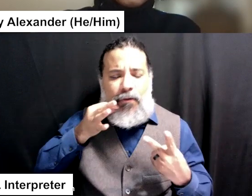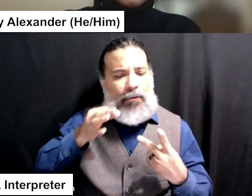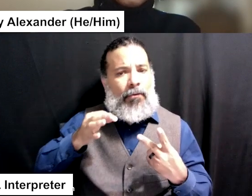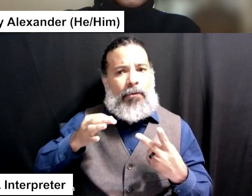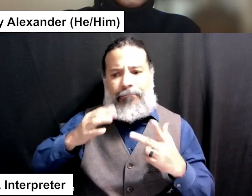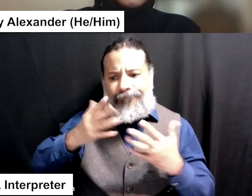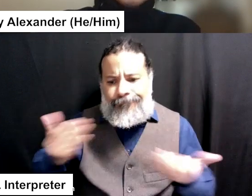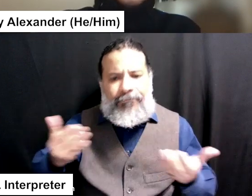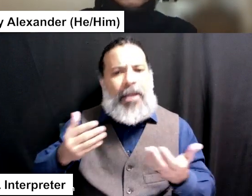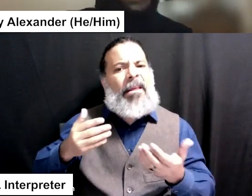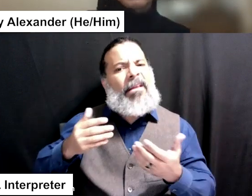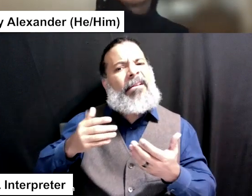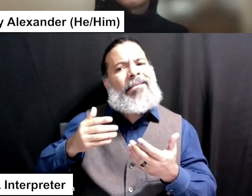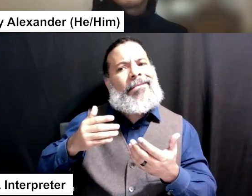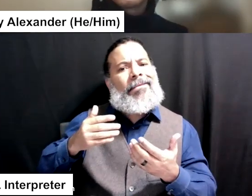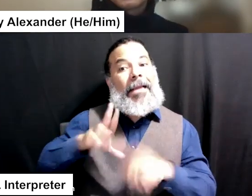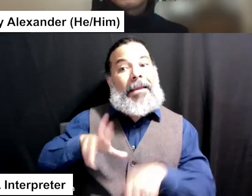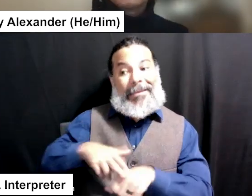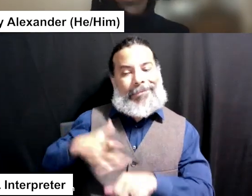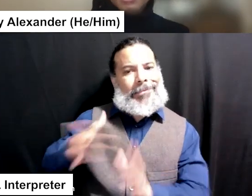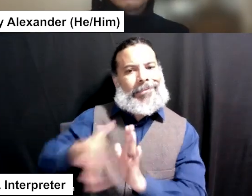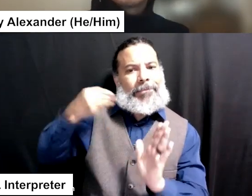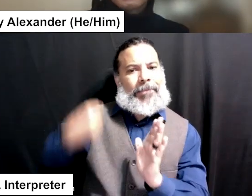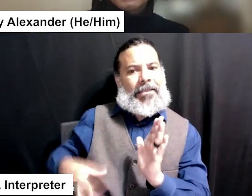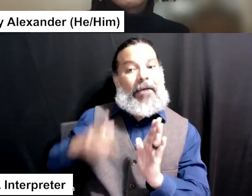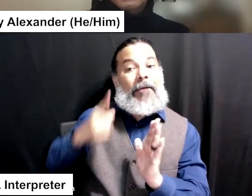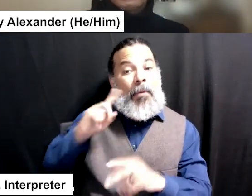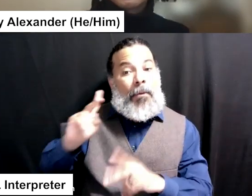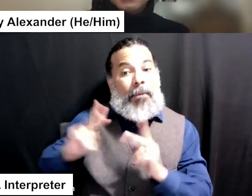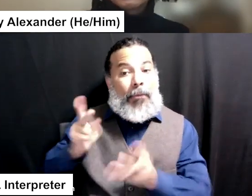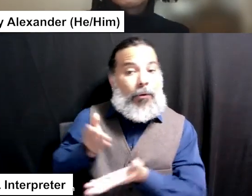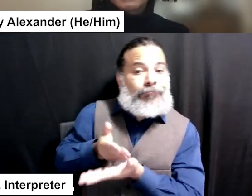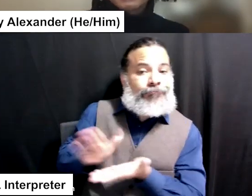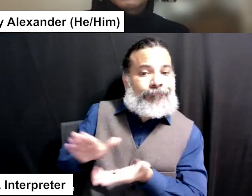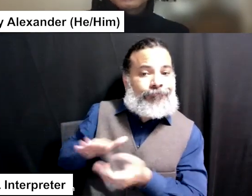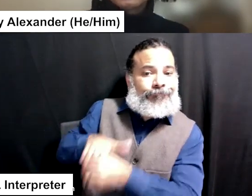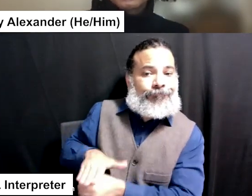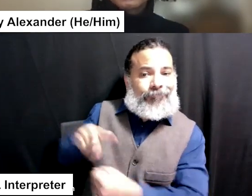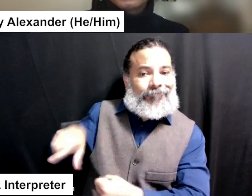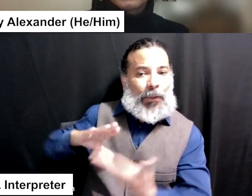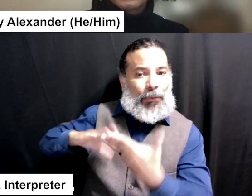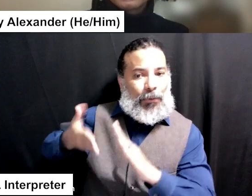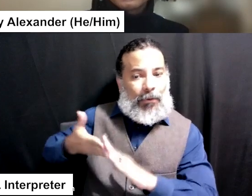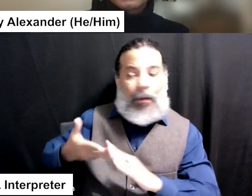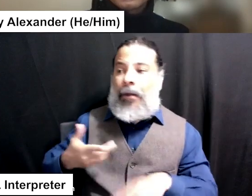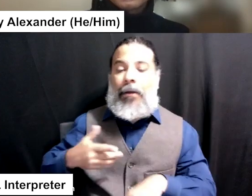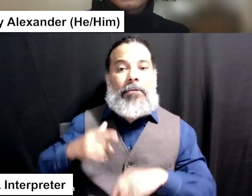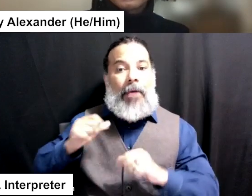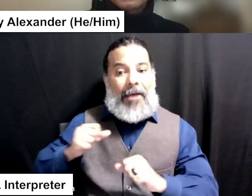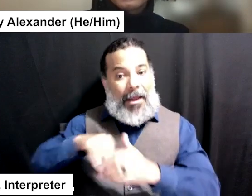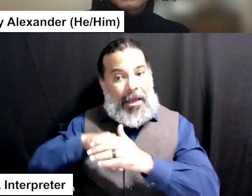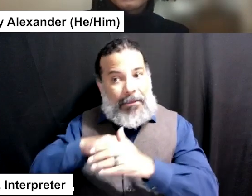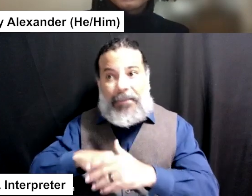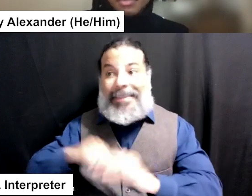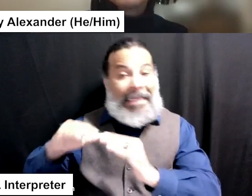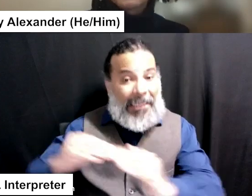are normally very expensive, especially for marginalized communities. So being able to have access, equal